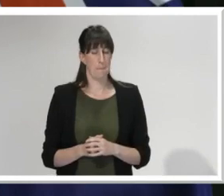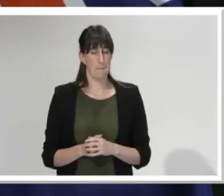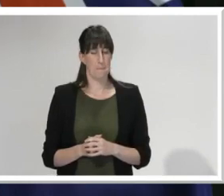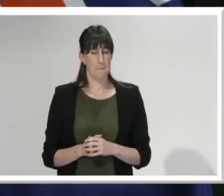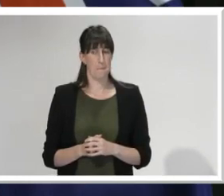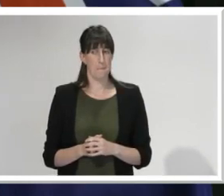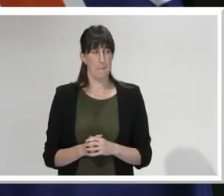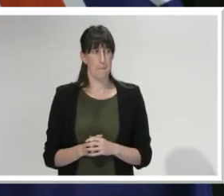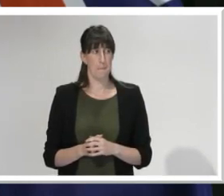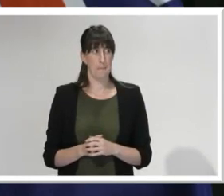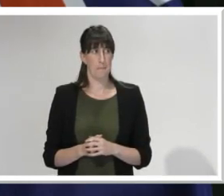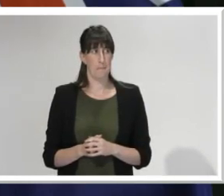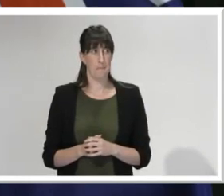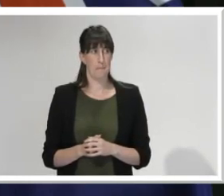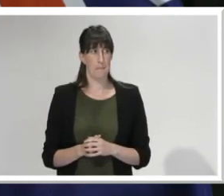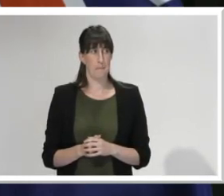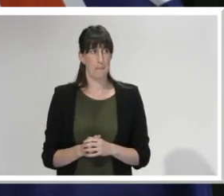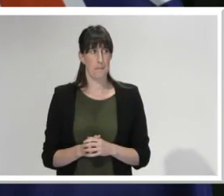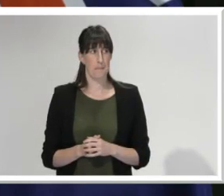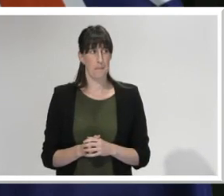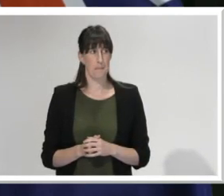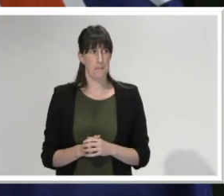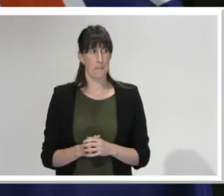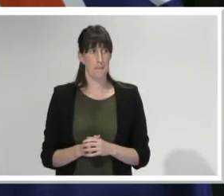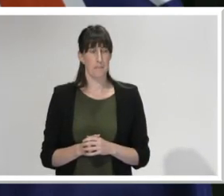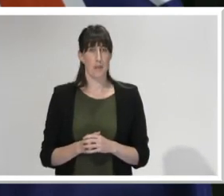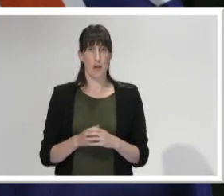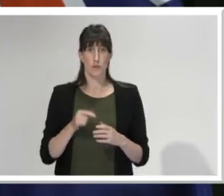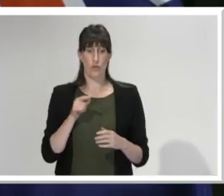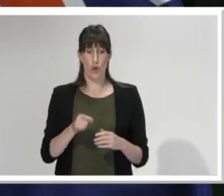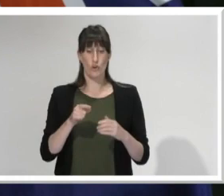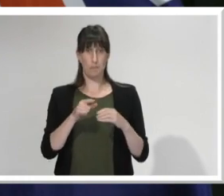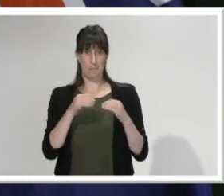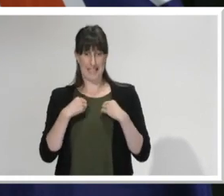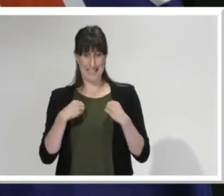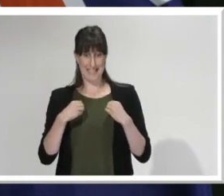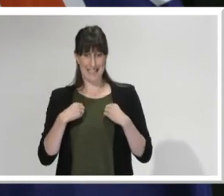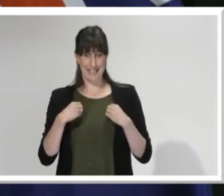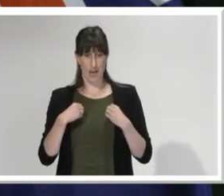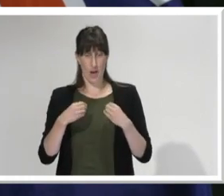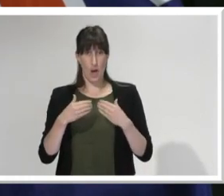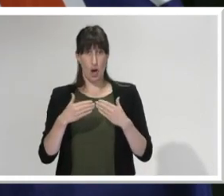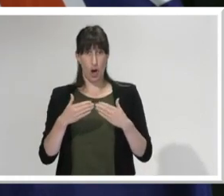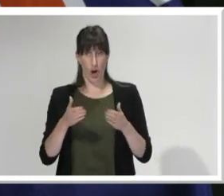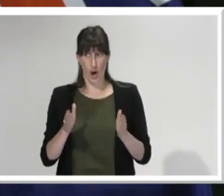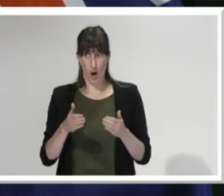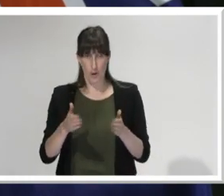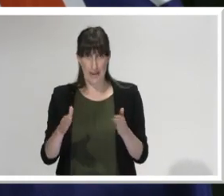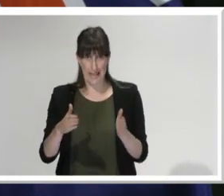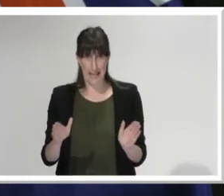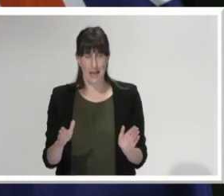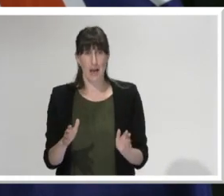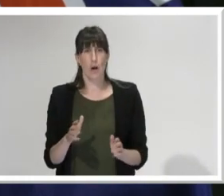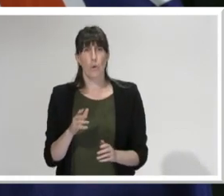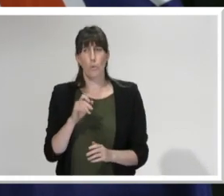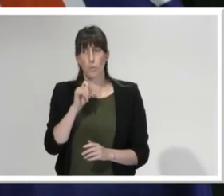businesses back up and running going to factor into whether we come out of alert level 4? And I think the last thing that those businesses want to